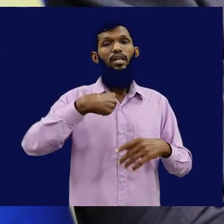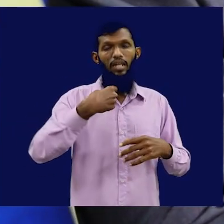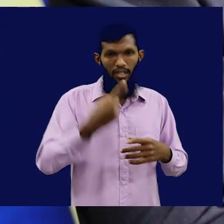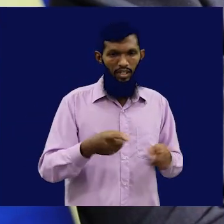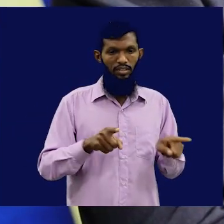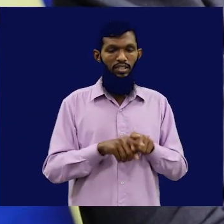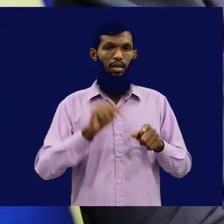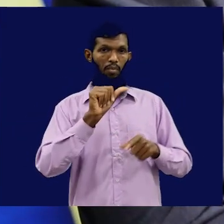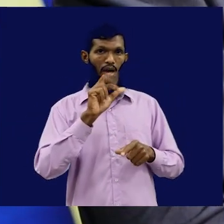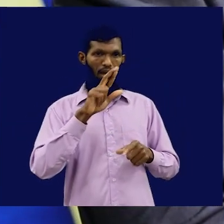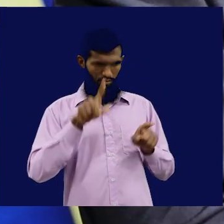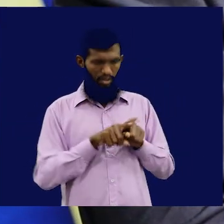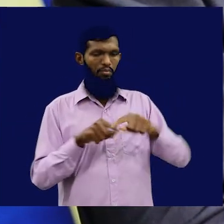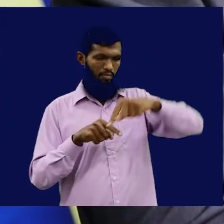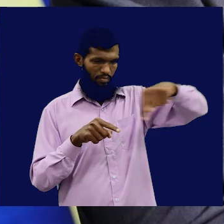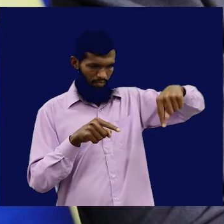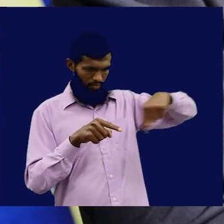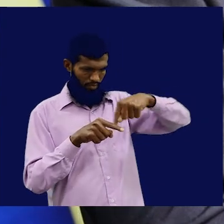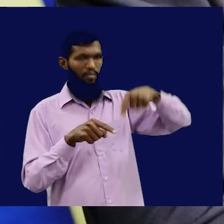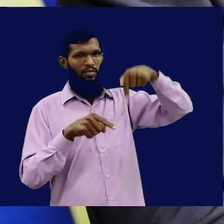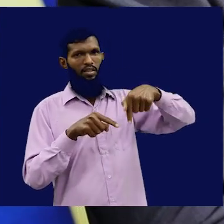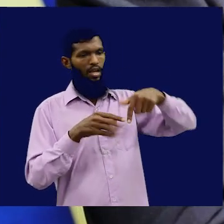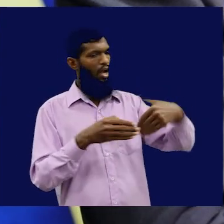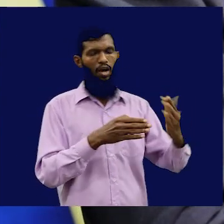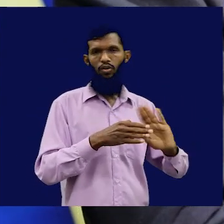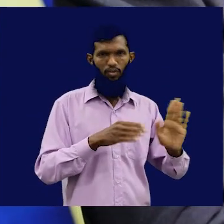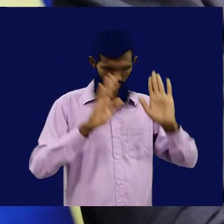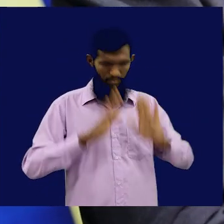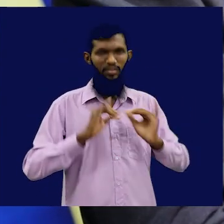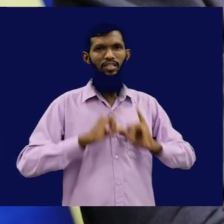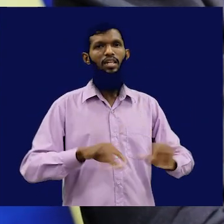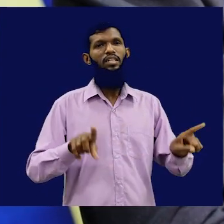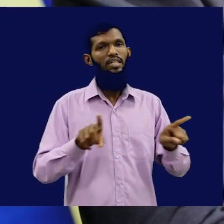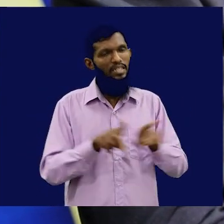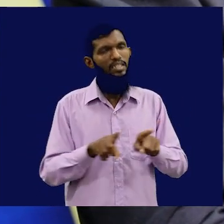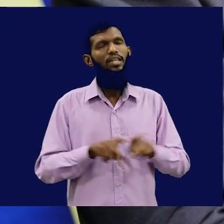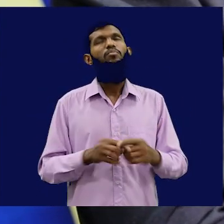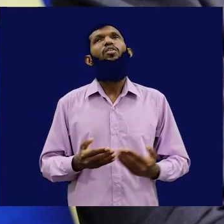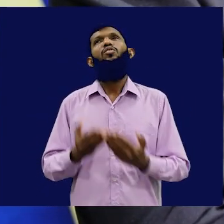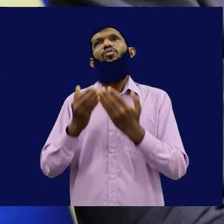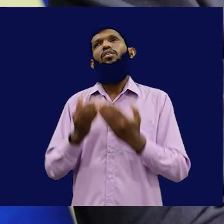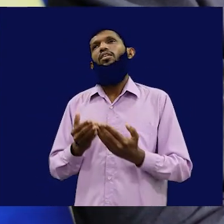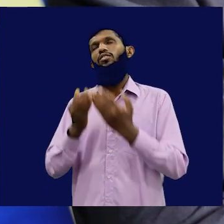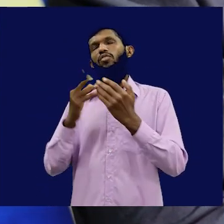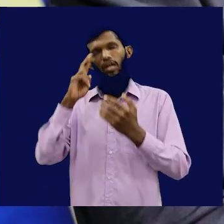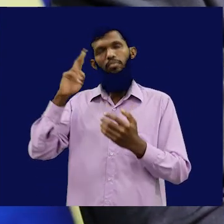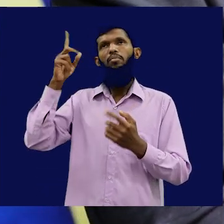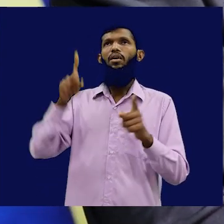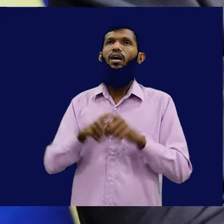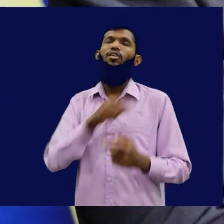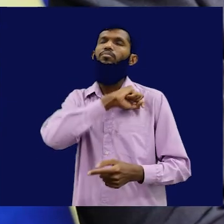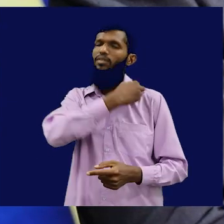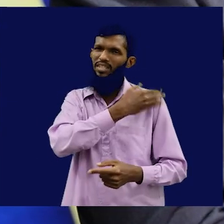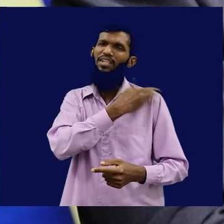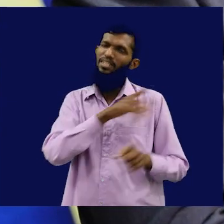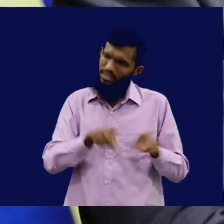sure that you stay within the boundaries of Arafat till the sunset. Keep remembering and glorifying Allah and do